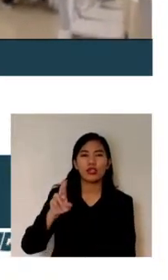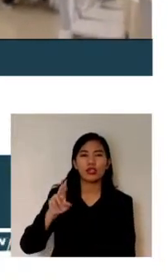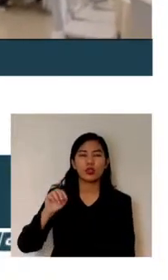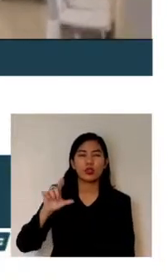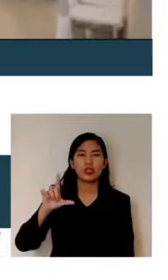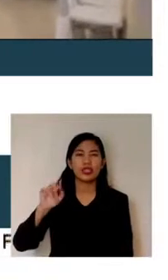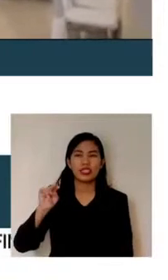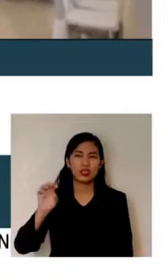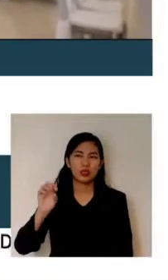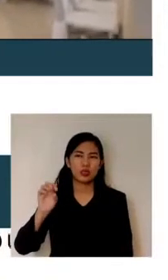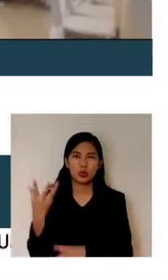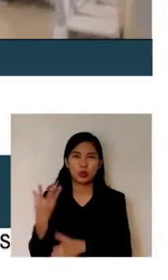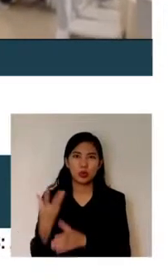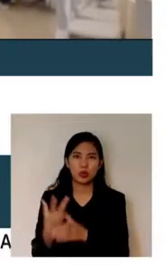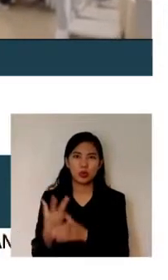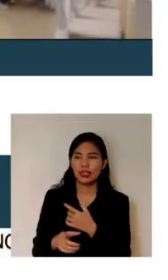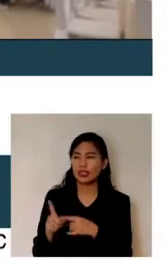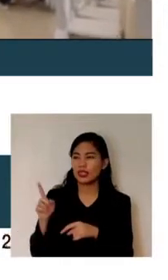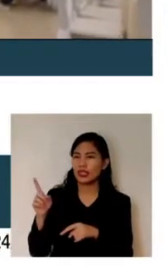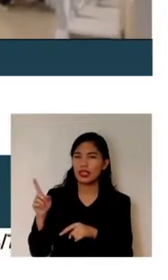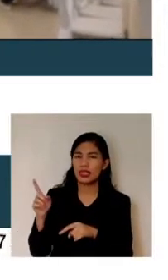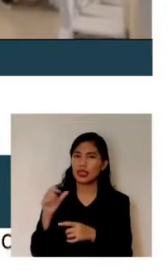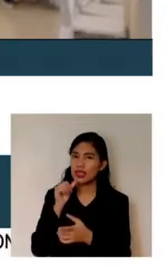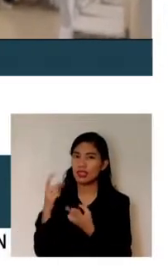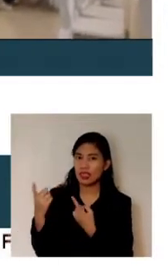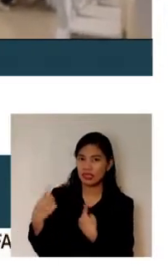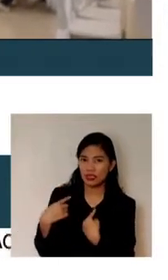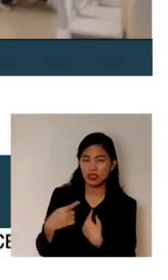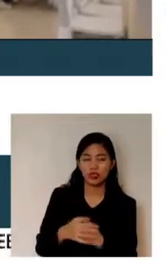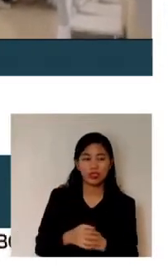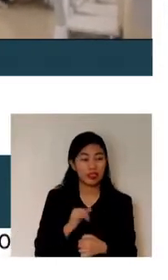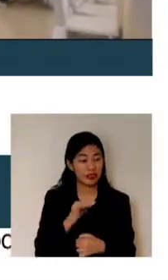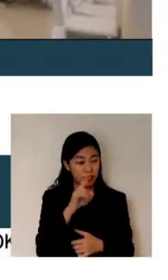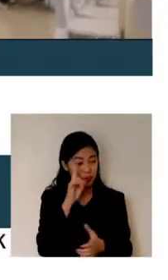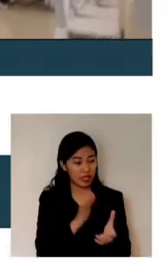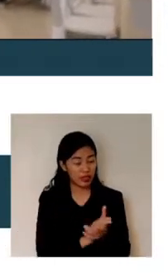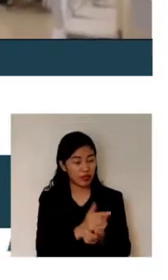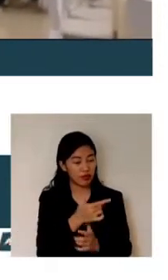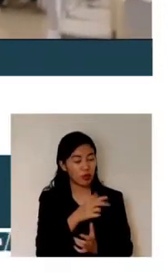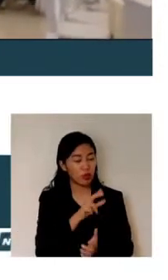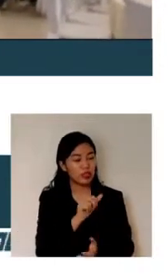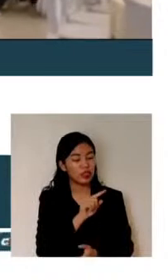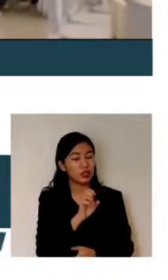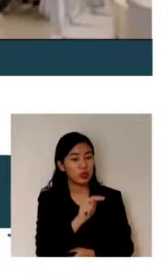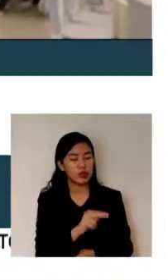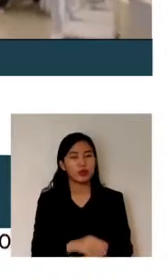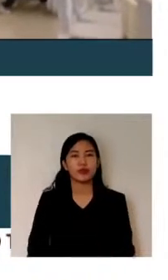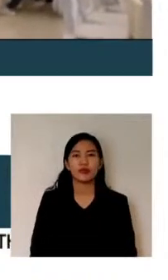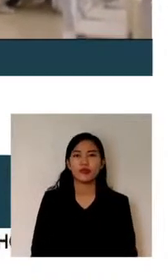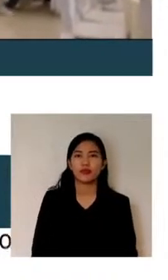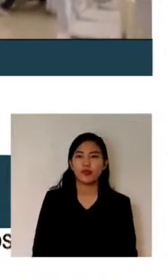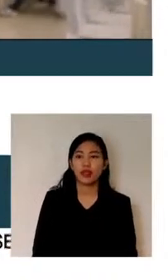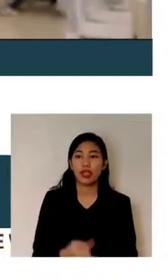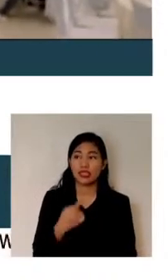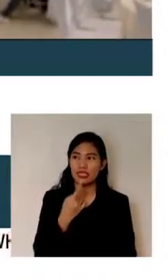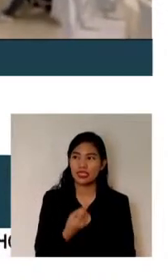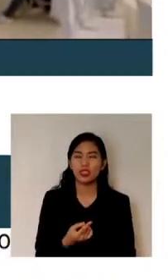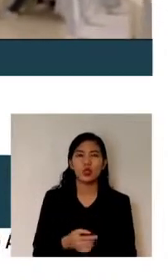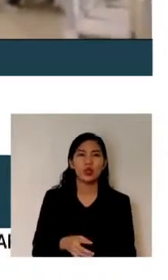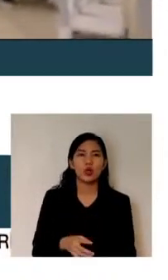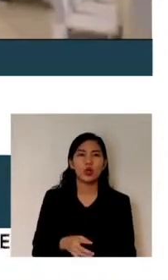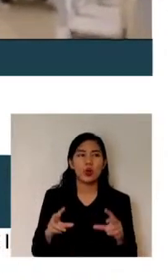in action. If you believe Commissioner Guanzon. As I said, there is no reason, no sane